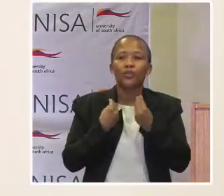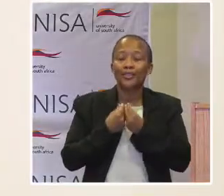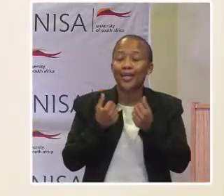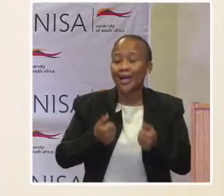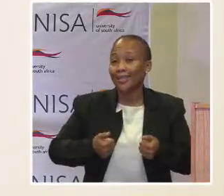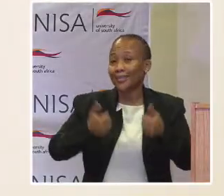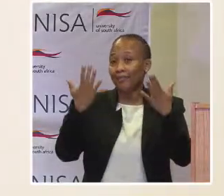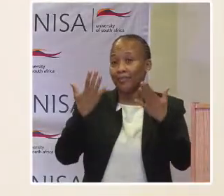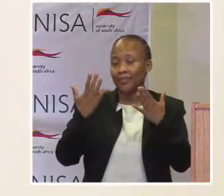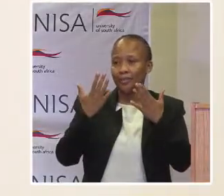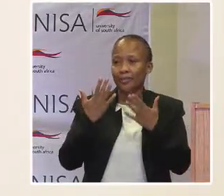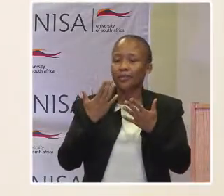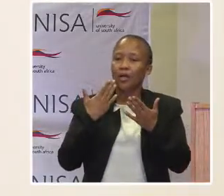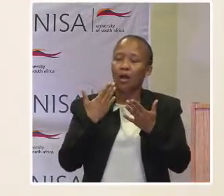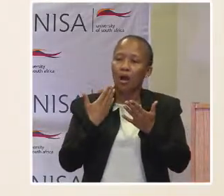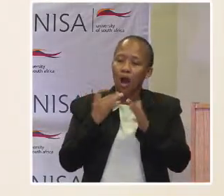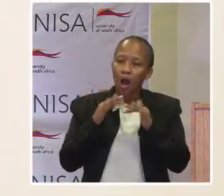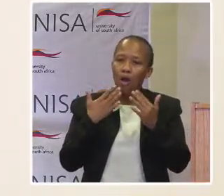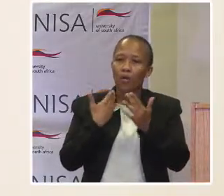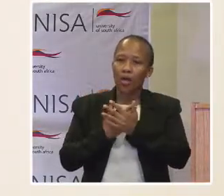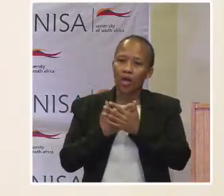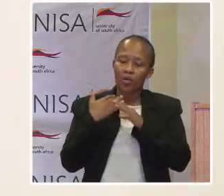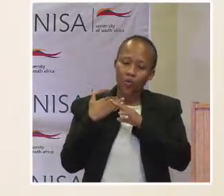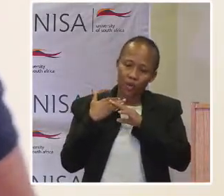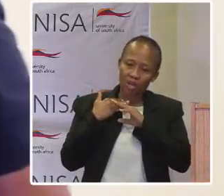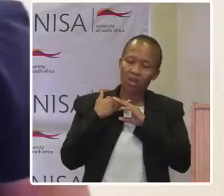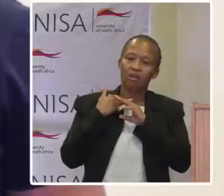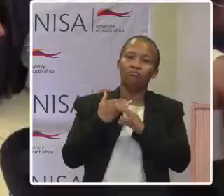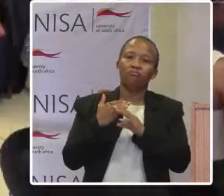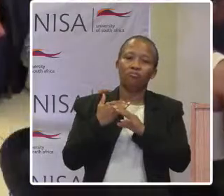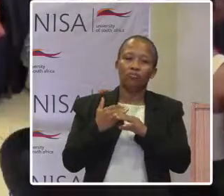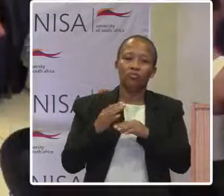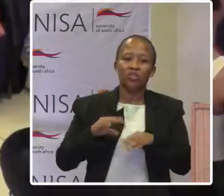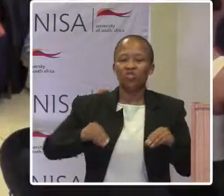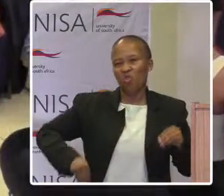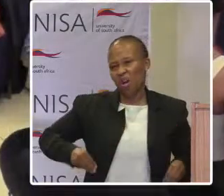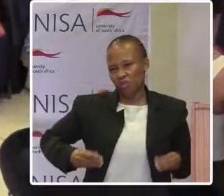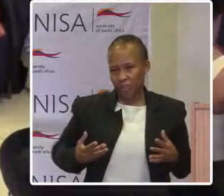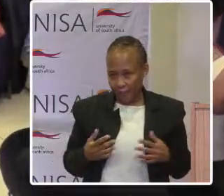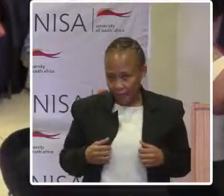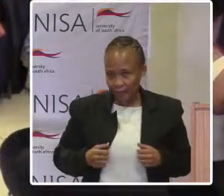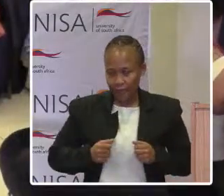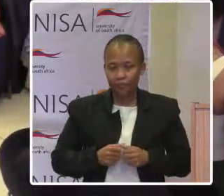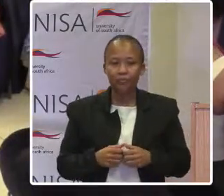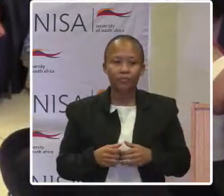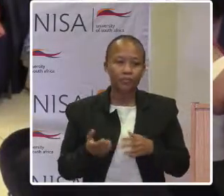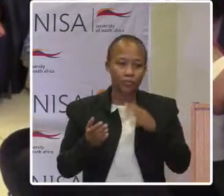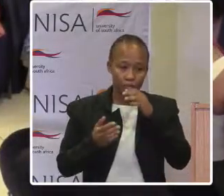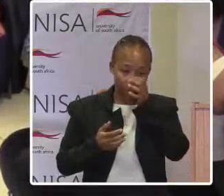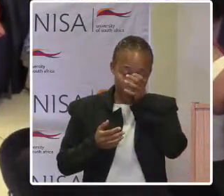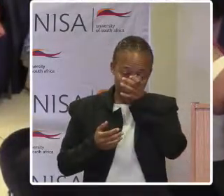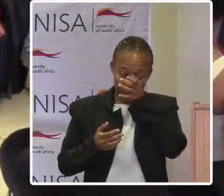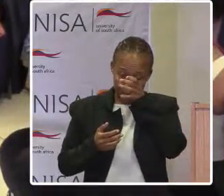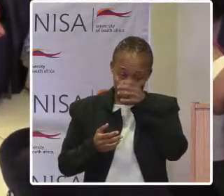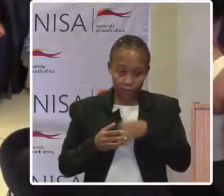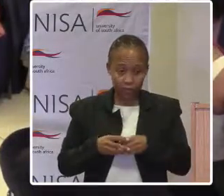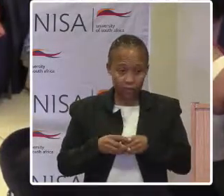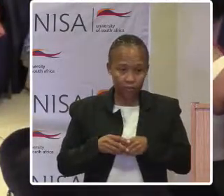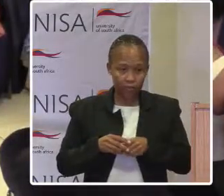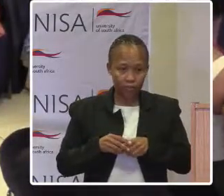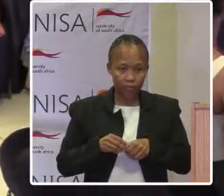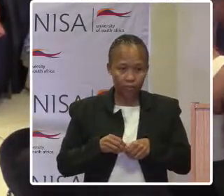of commission of inquiry in South Africa. Thank you. Thank you. I think you want to answer and address some